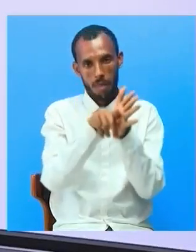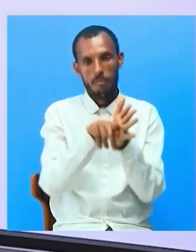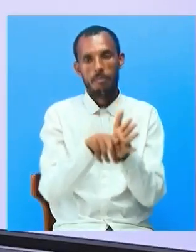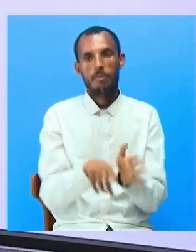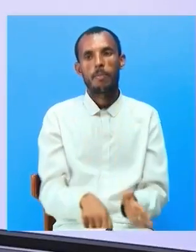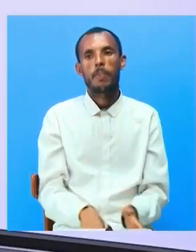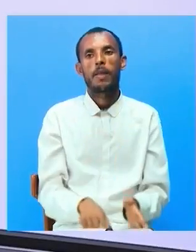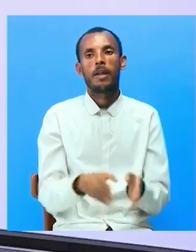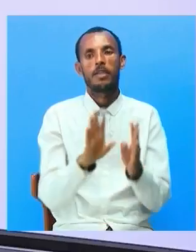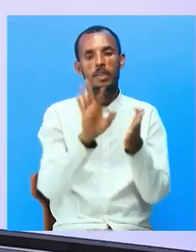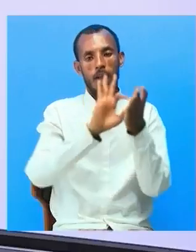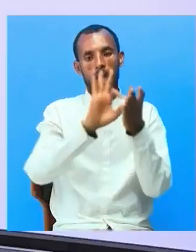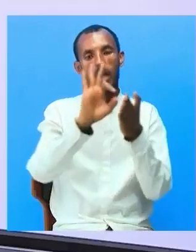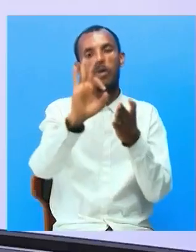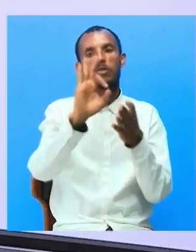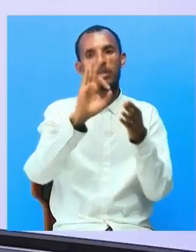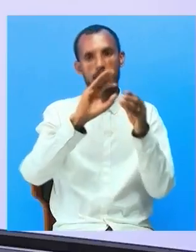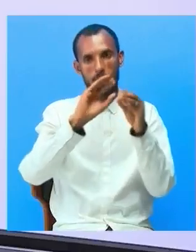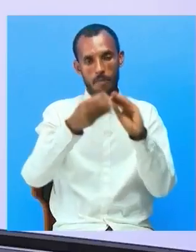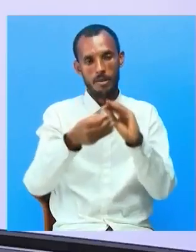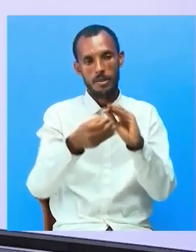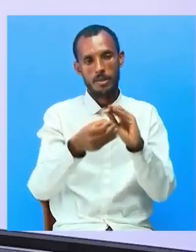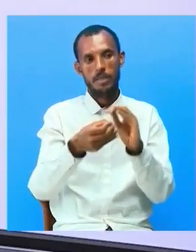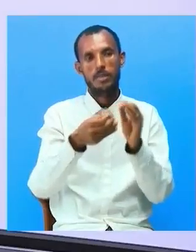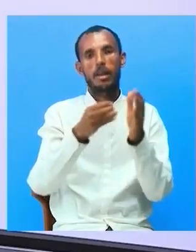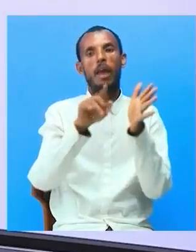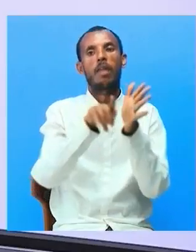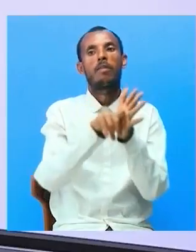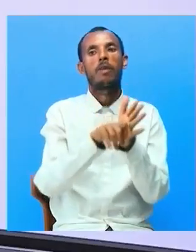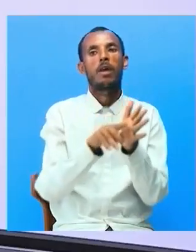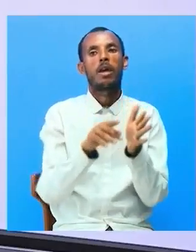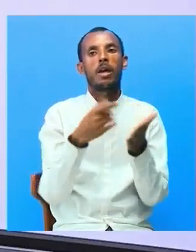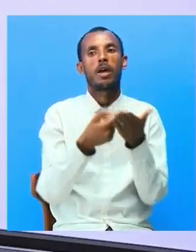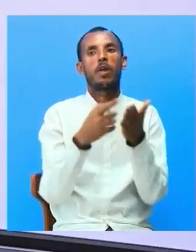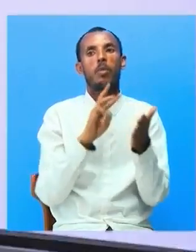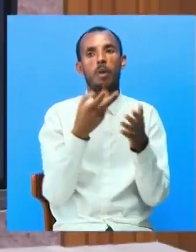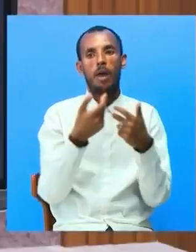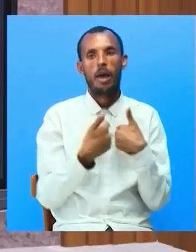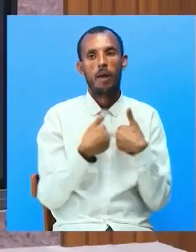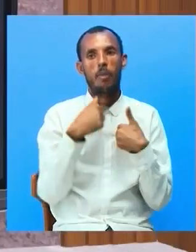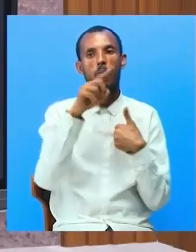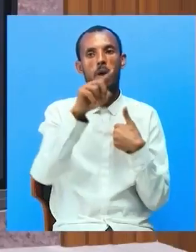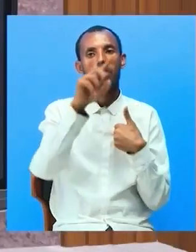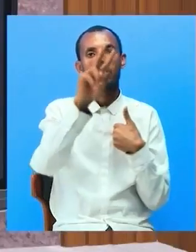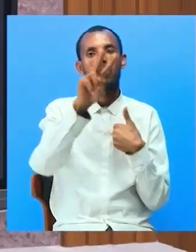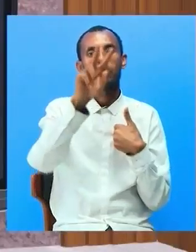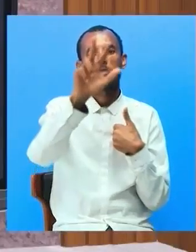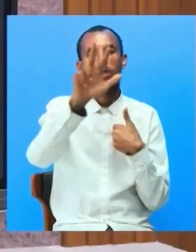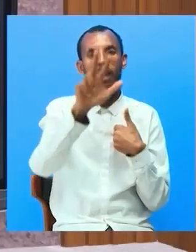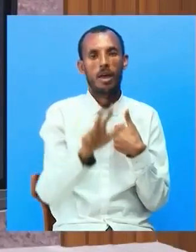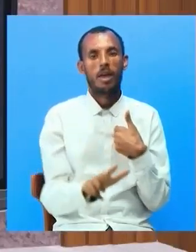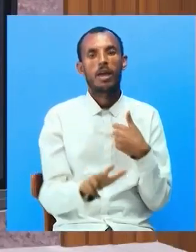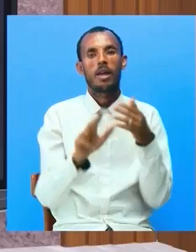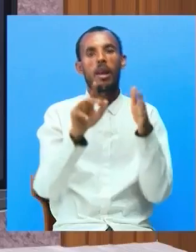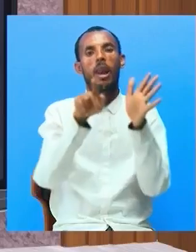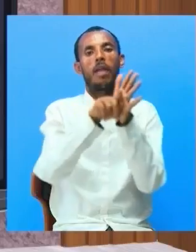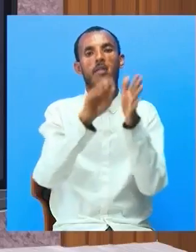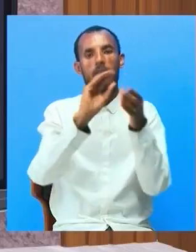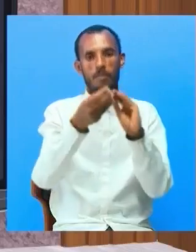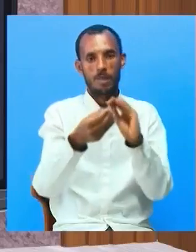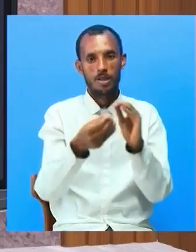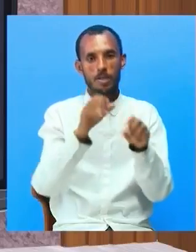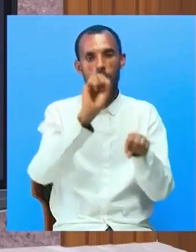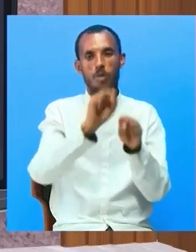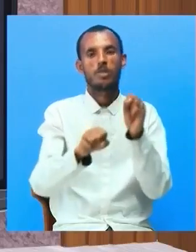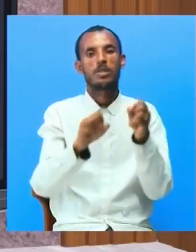negative? Let's count the number of negatives. Here you have 1, 2, 3